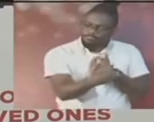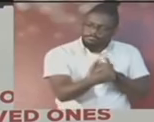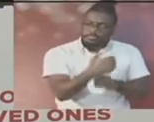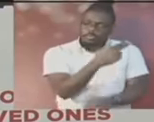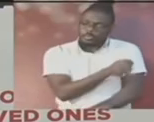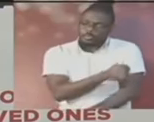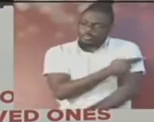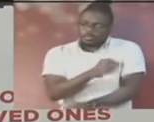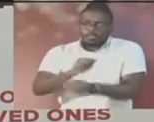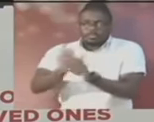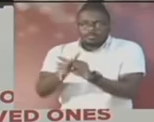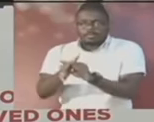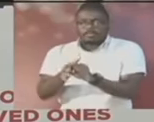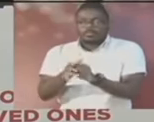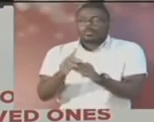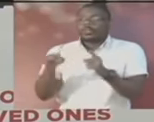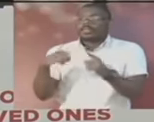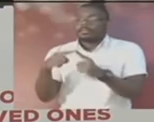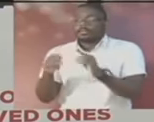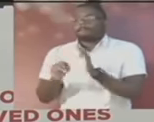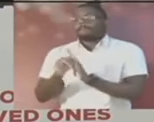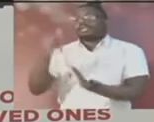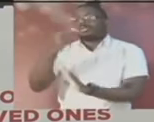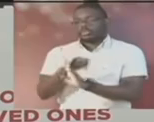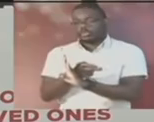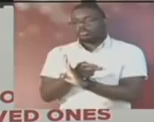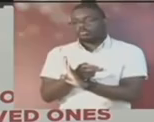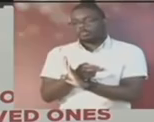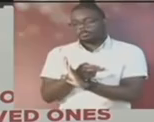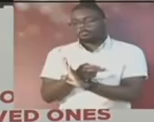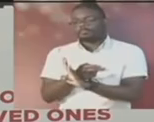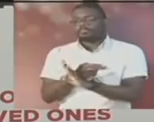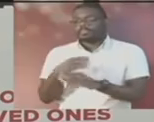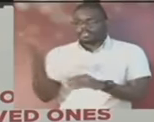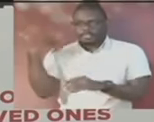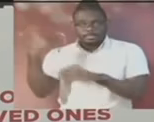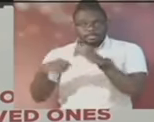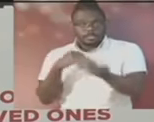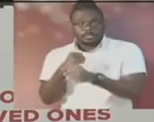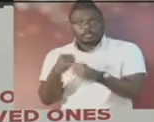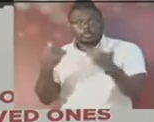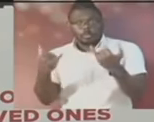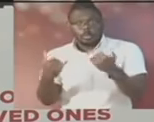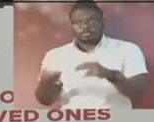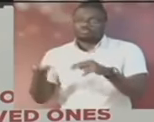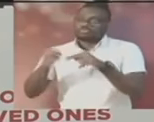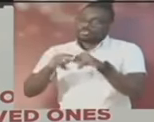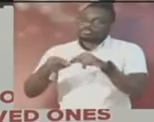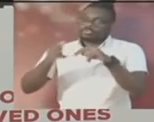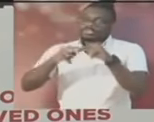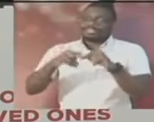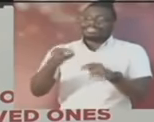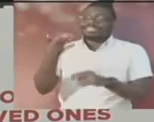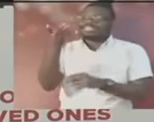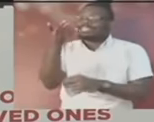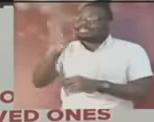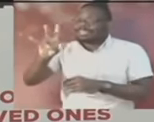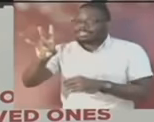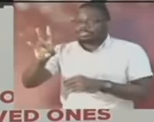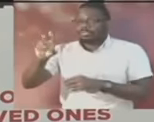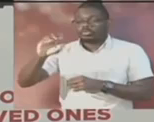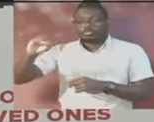at the Cora Hospital, and has now increased to 1,700 beds. However,